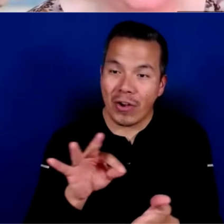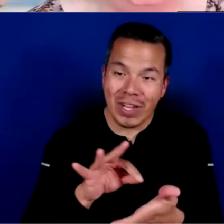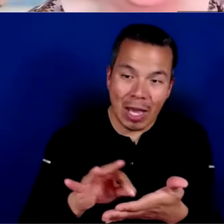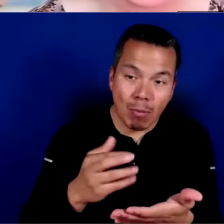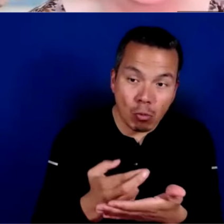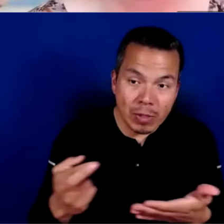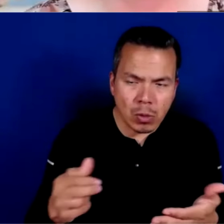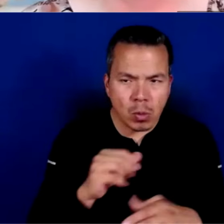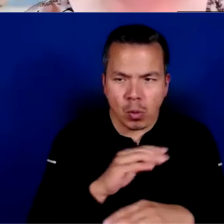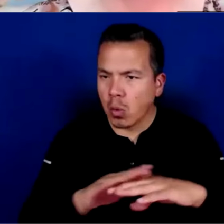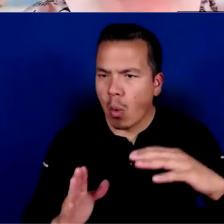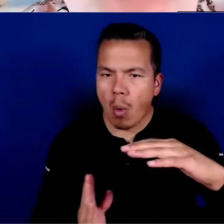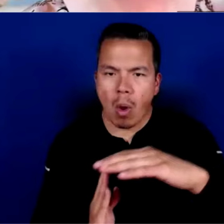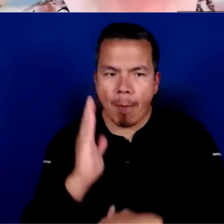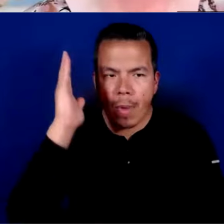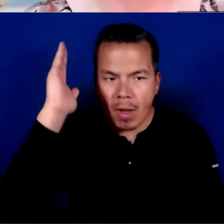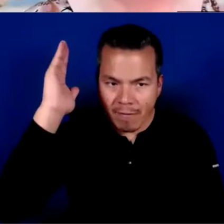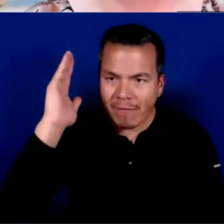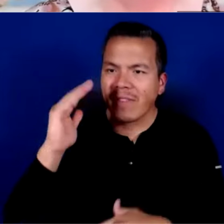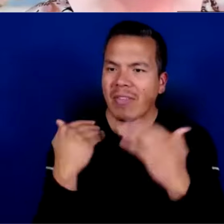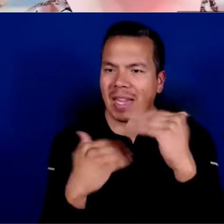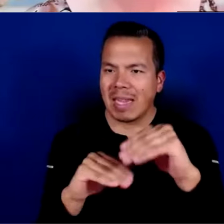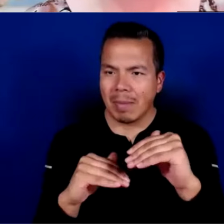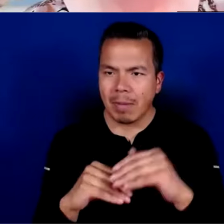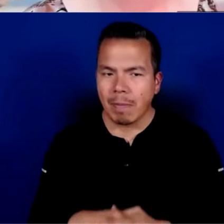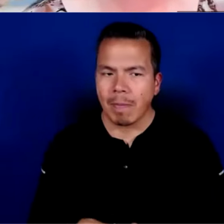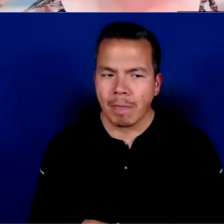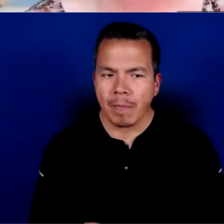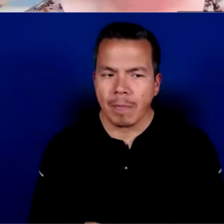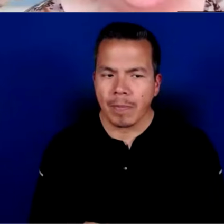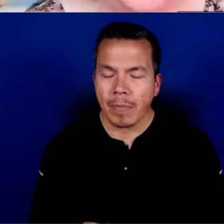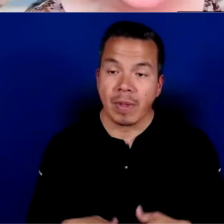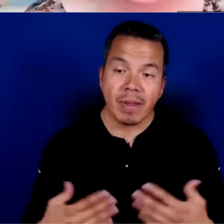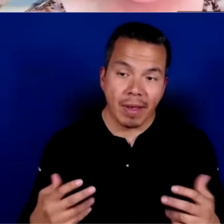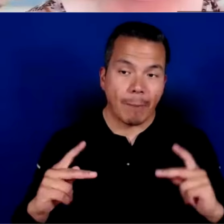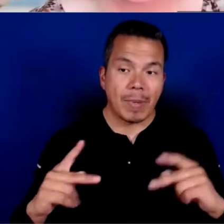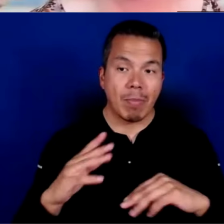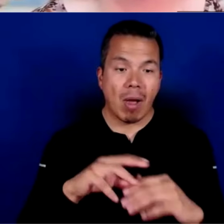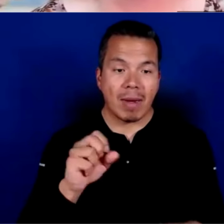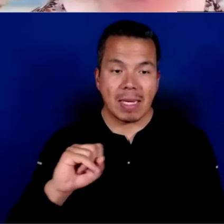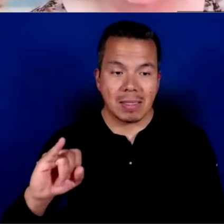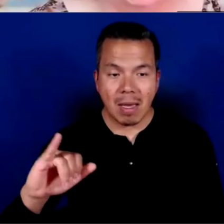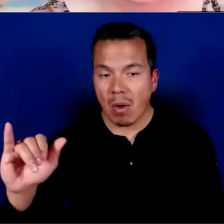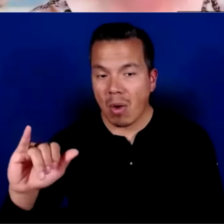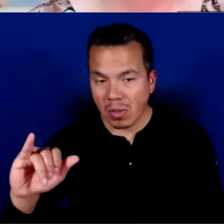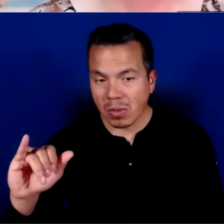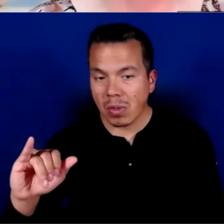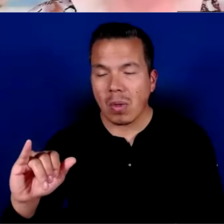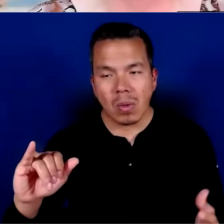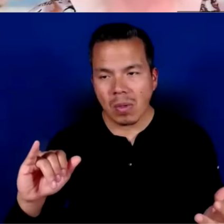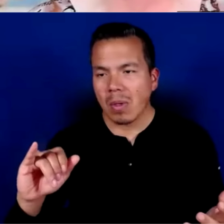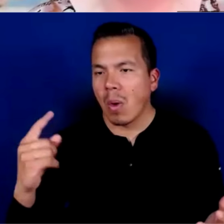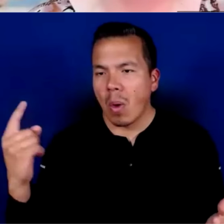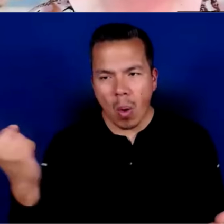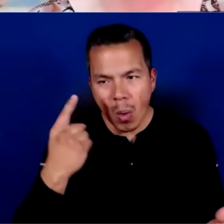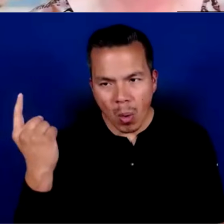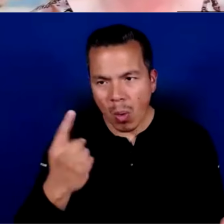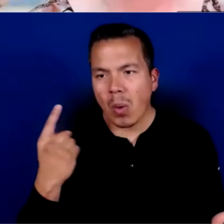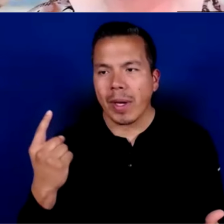go above the SSI resource limit. And people on SSI are always better